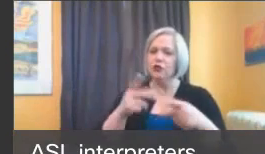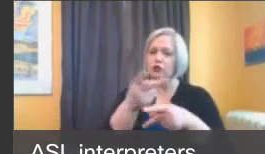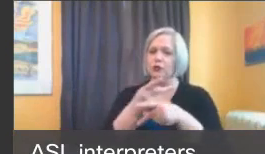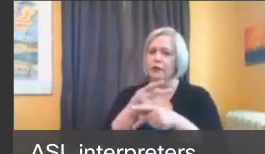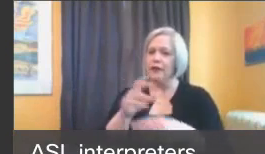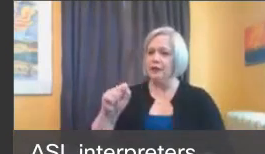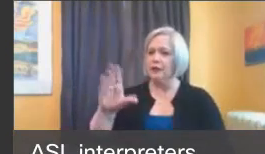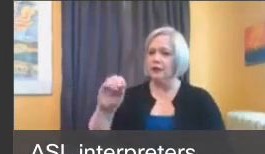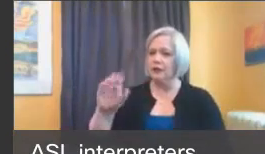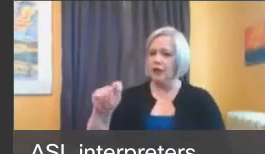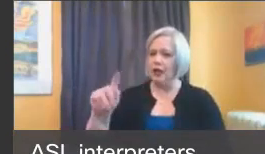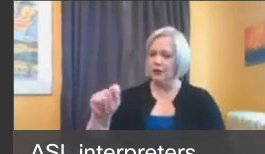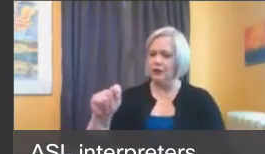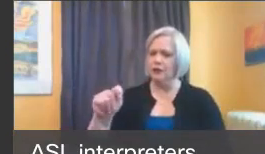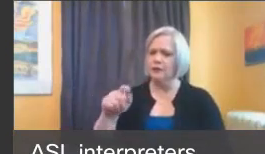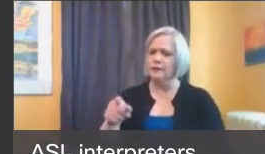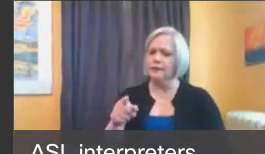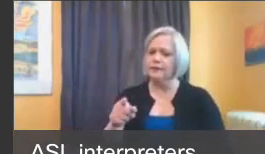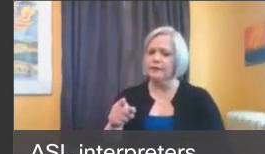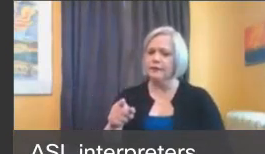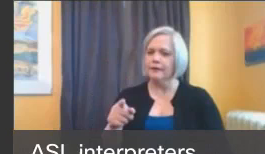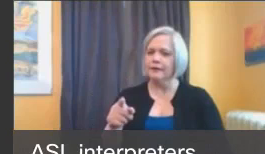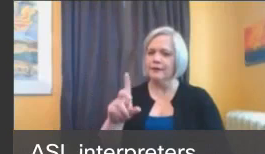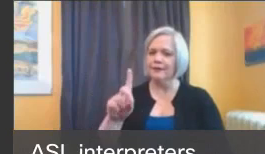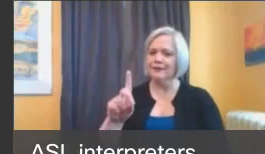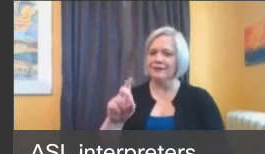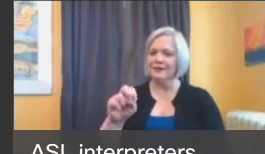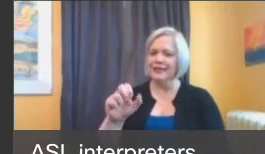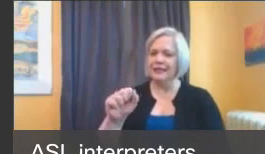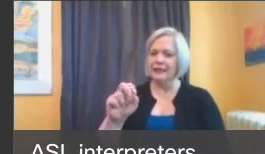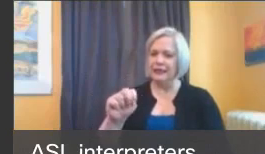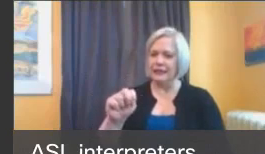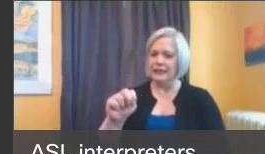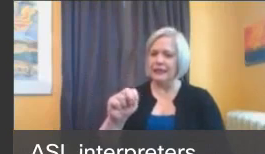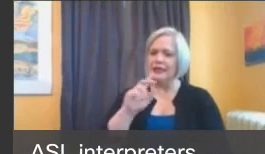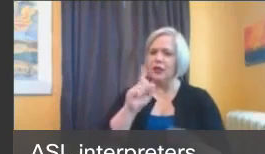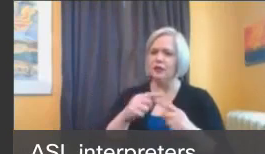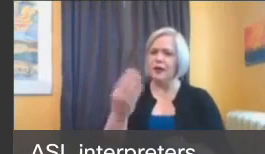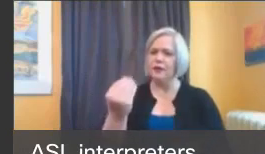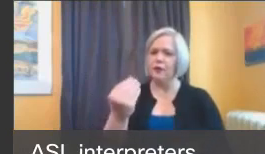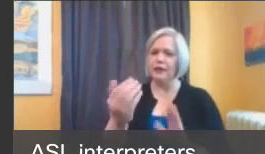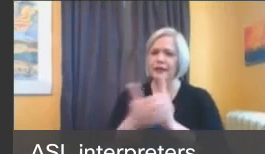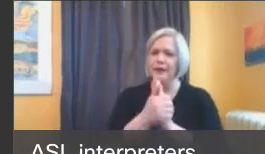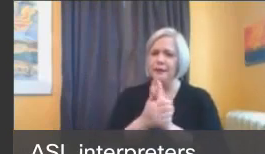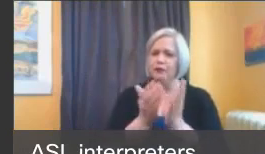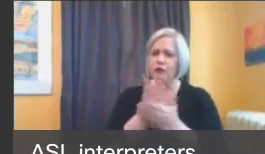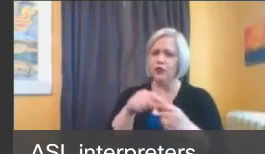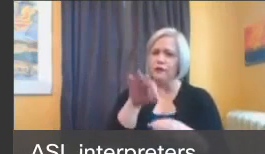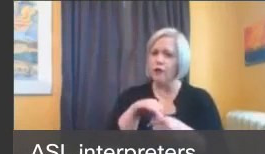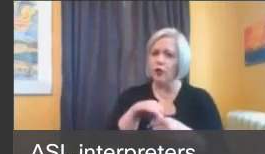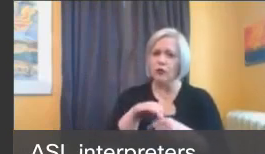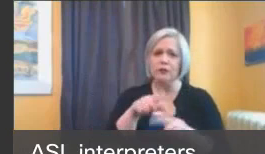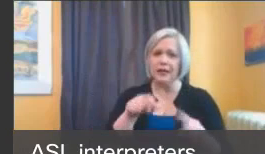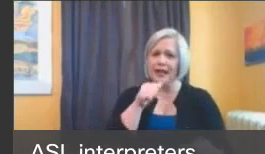Scott. Supervisor Scott, Dean Tolson talked about the 14th Amendment right to vote. I don't see anywhere